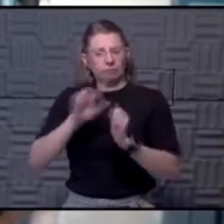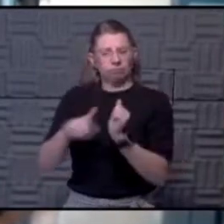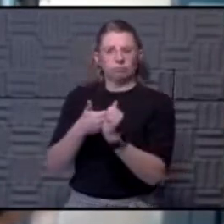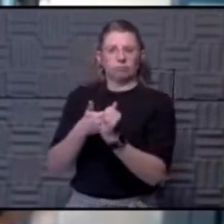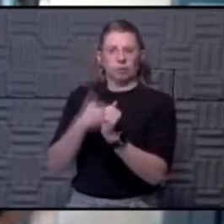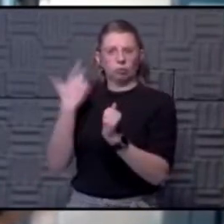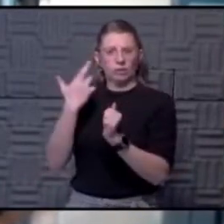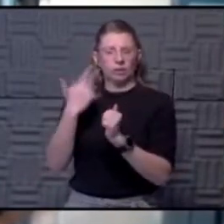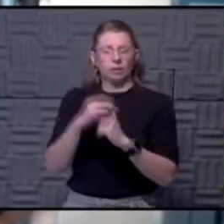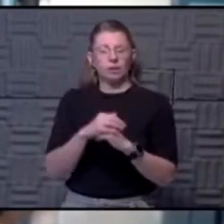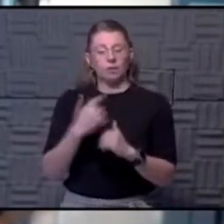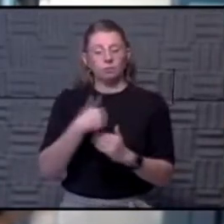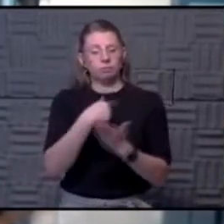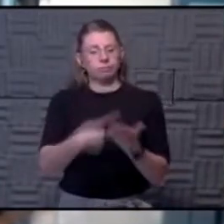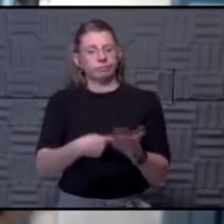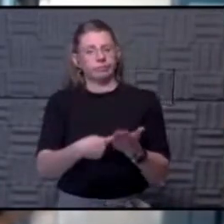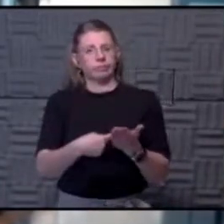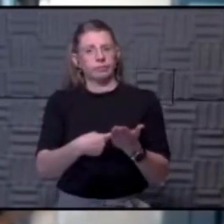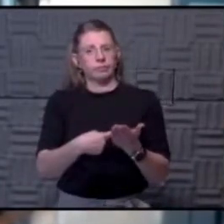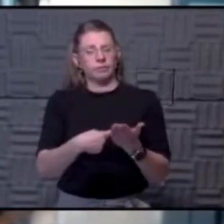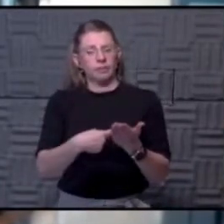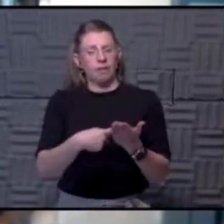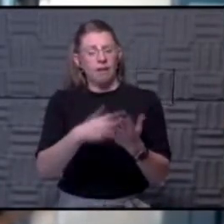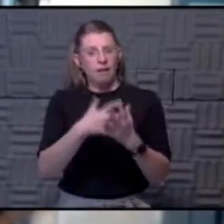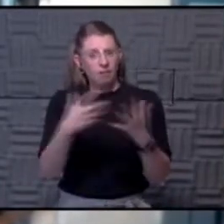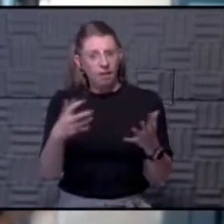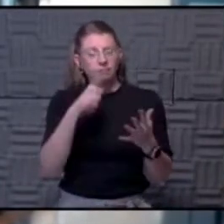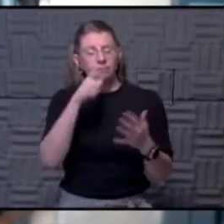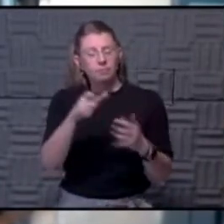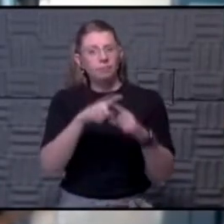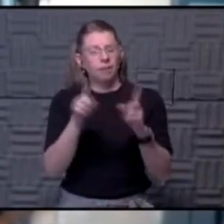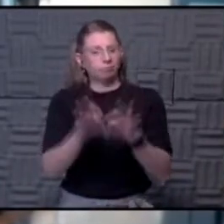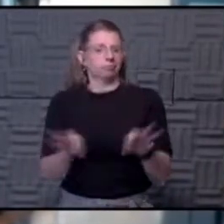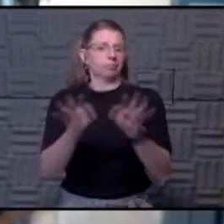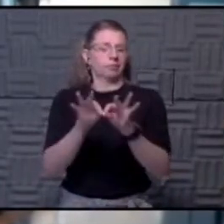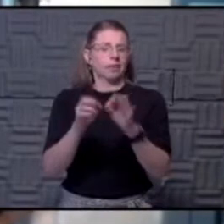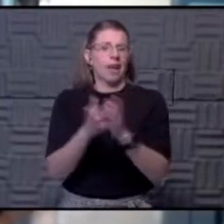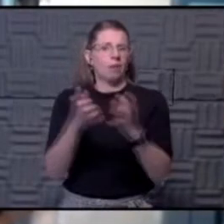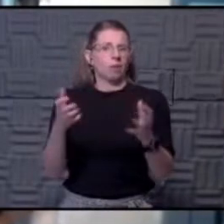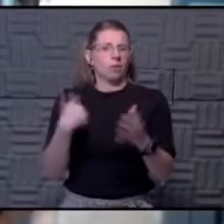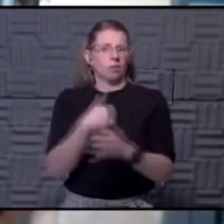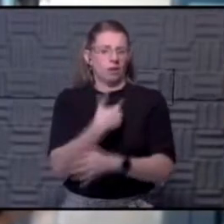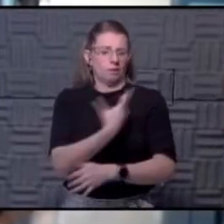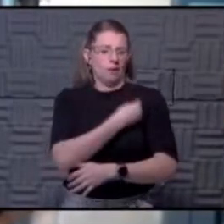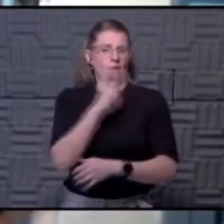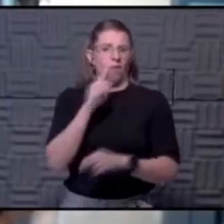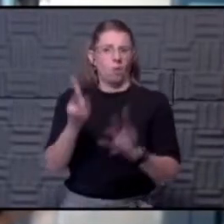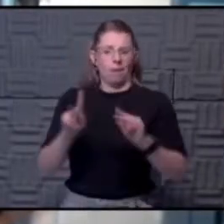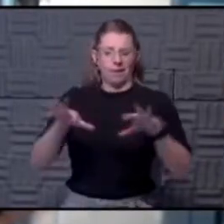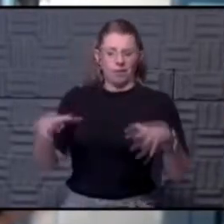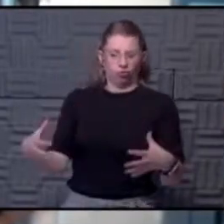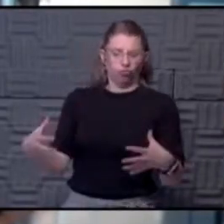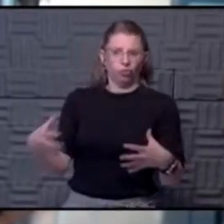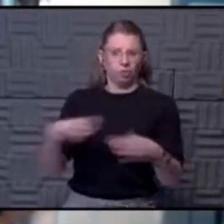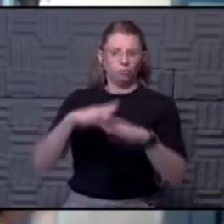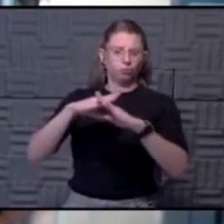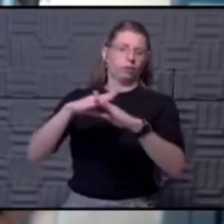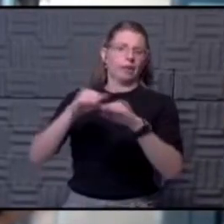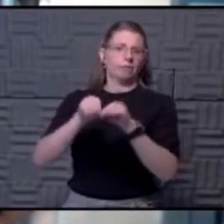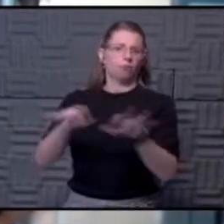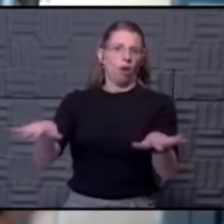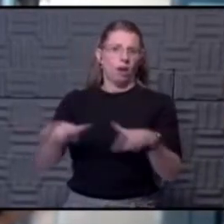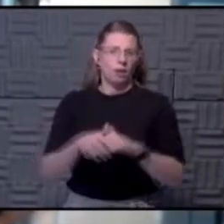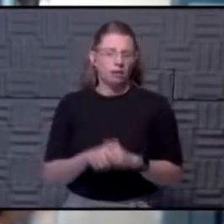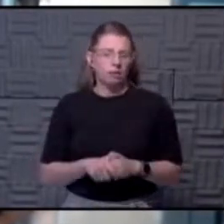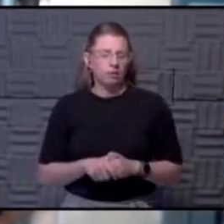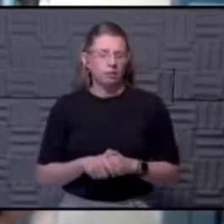about this very much, but I think it's really of importance, and that is, how much do we vaccinate for a population to prevent spread?